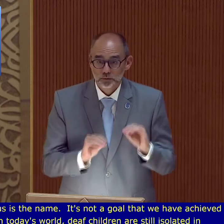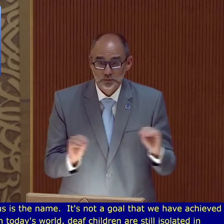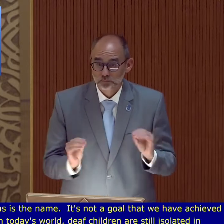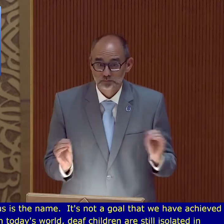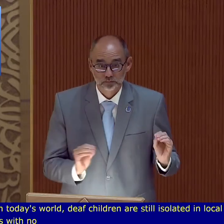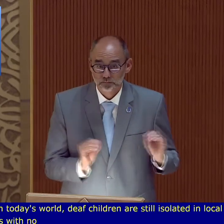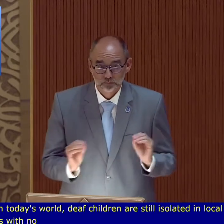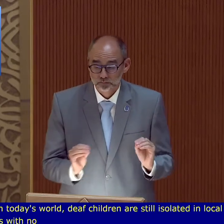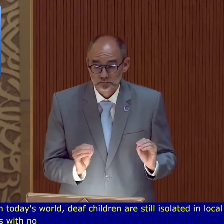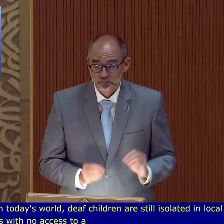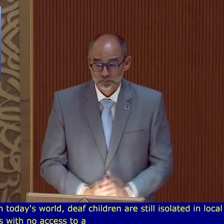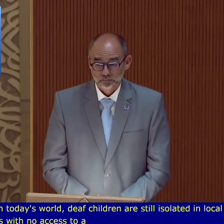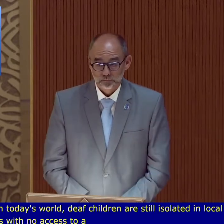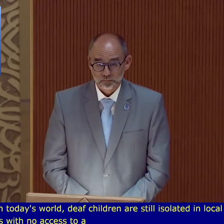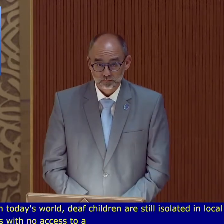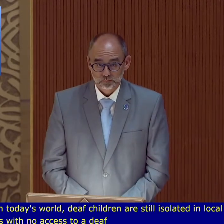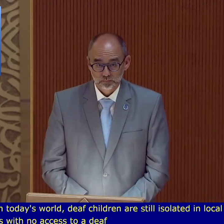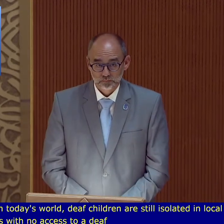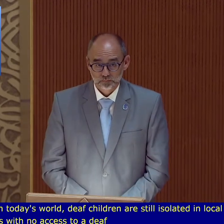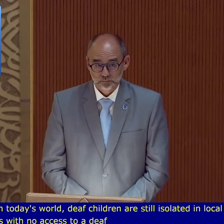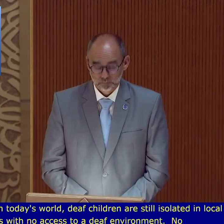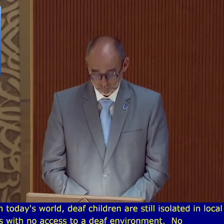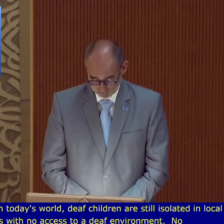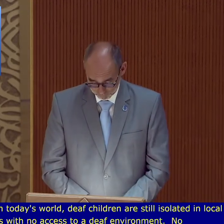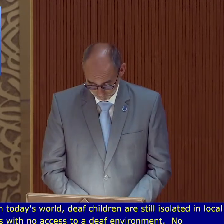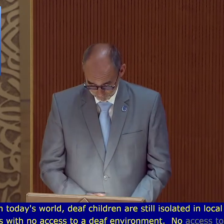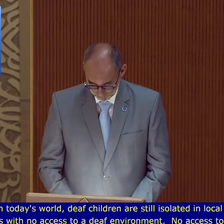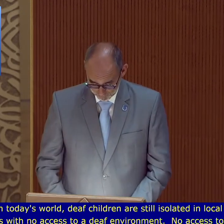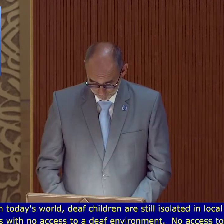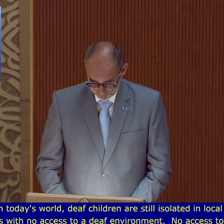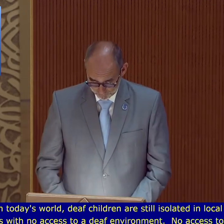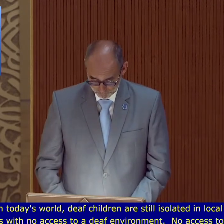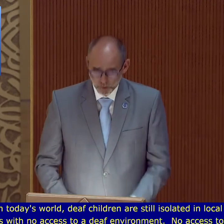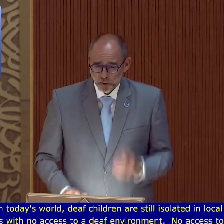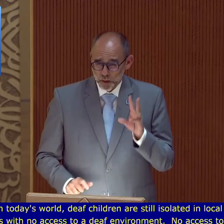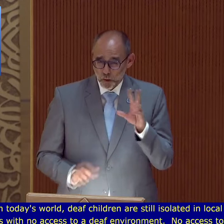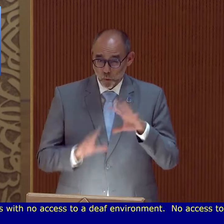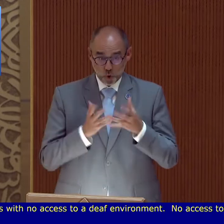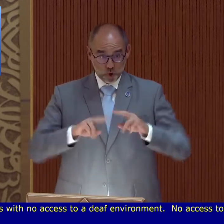no access to many language teaching.